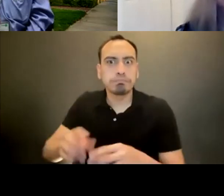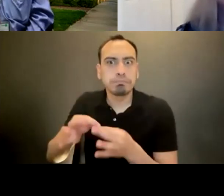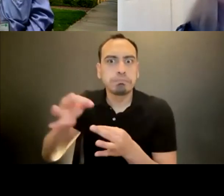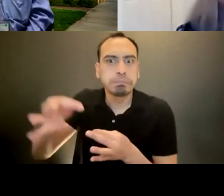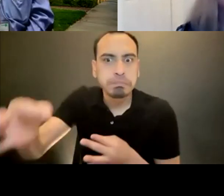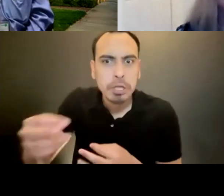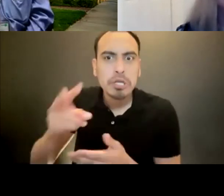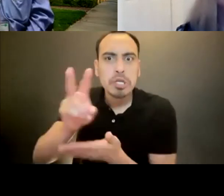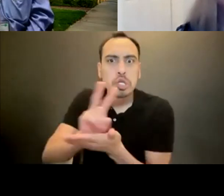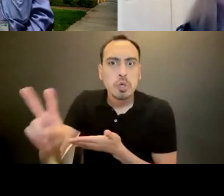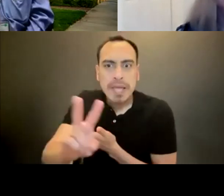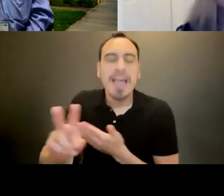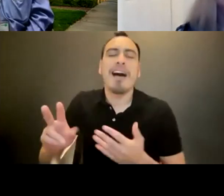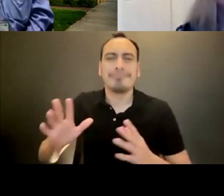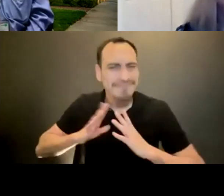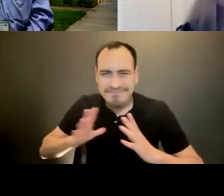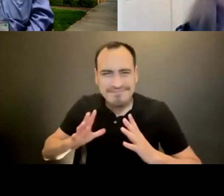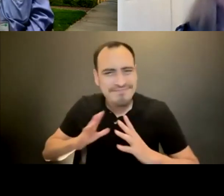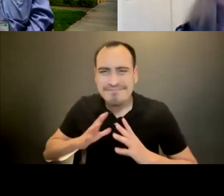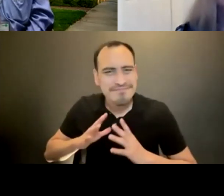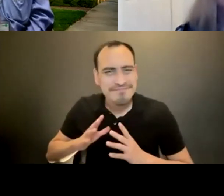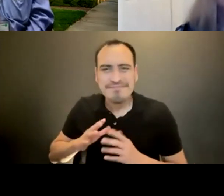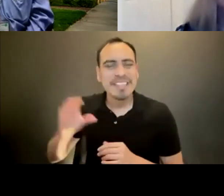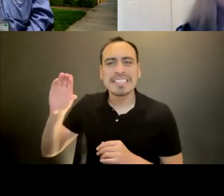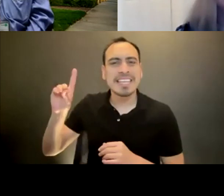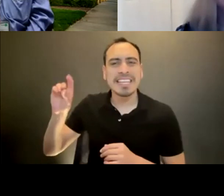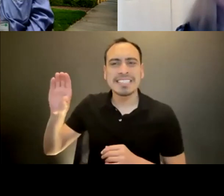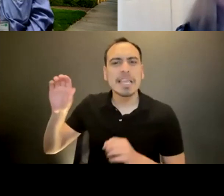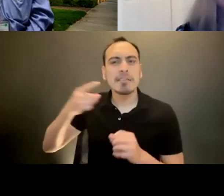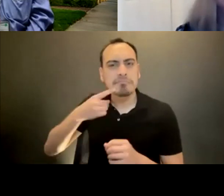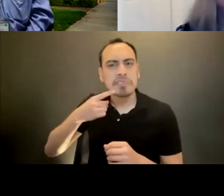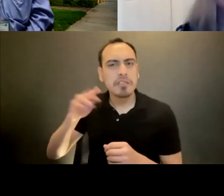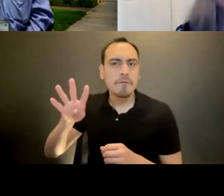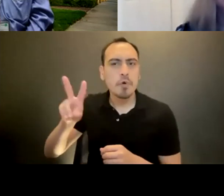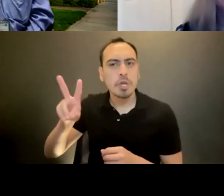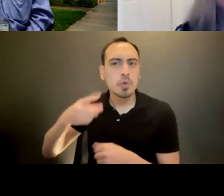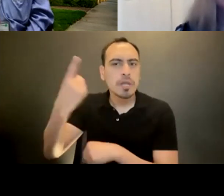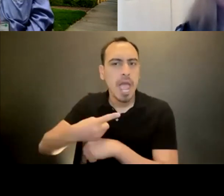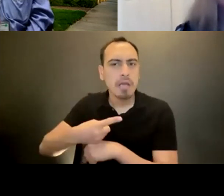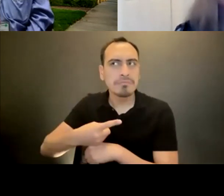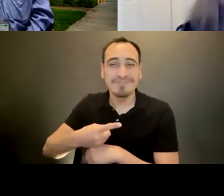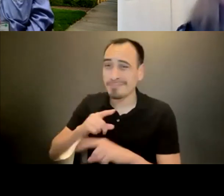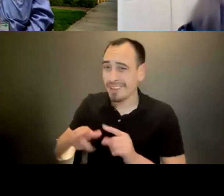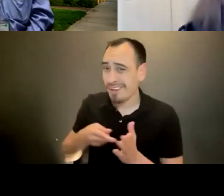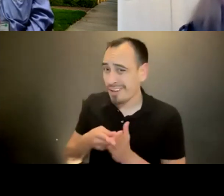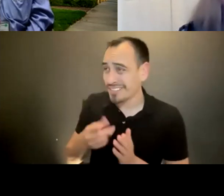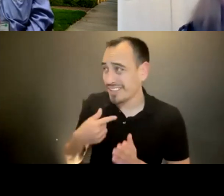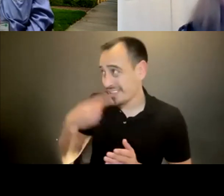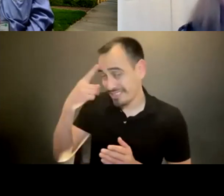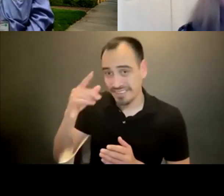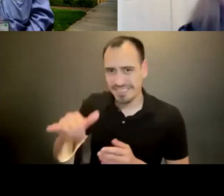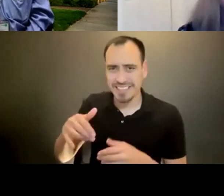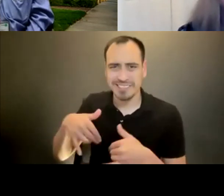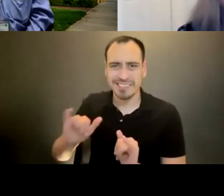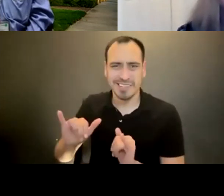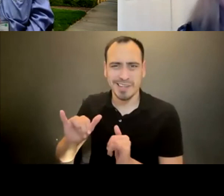42 days. I think that's probably being conservative as well. So you don't have